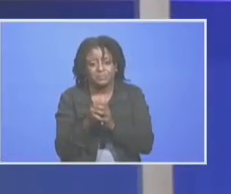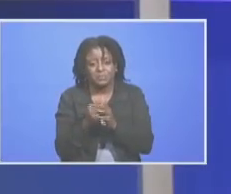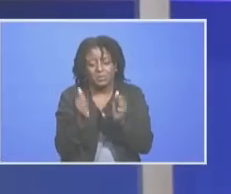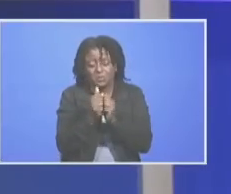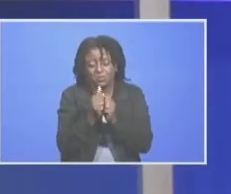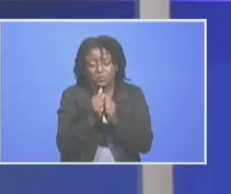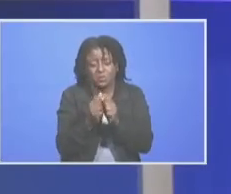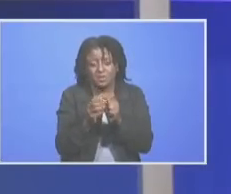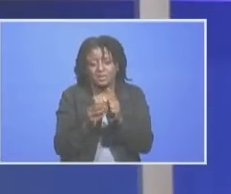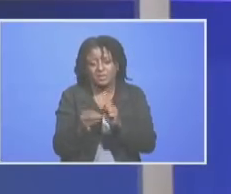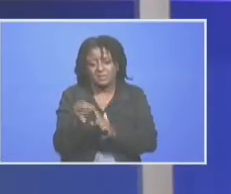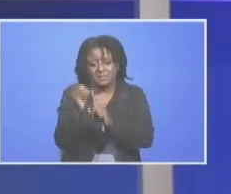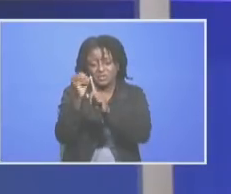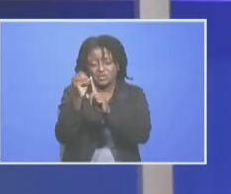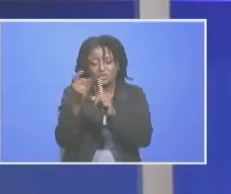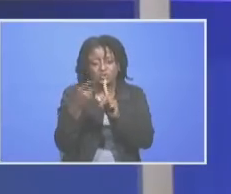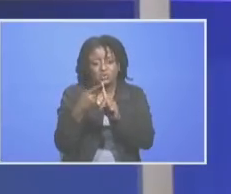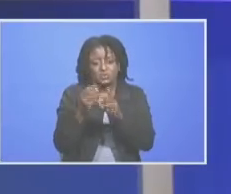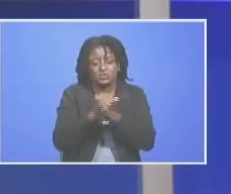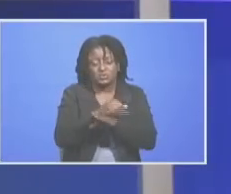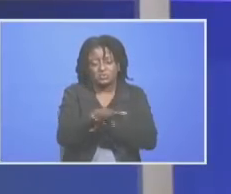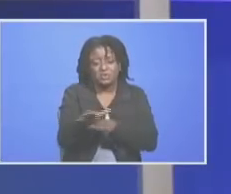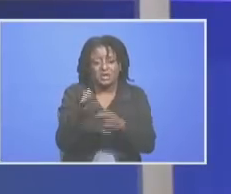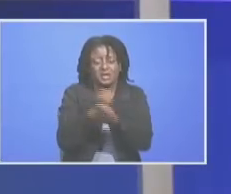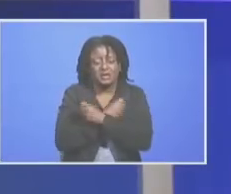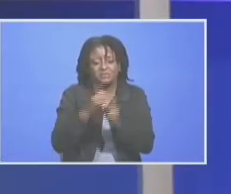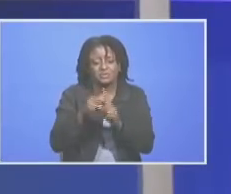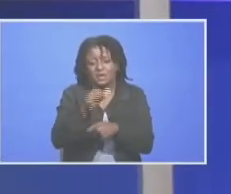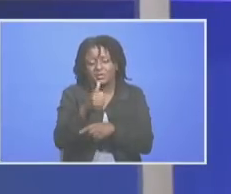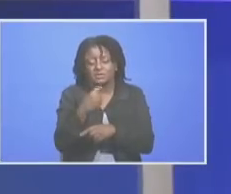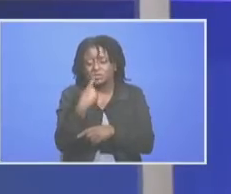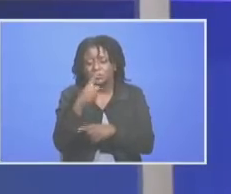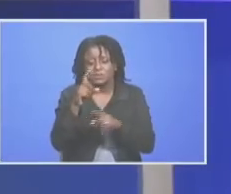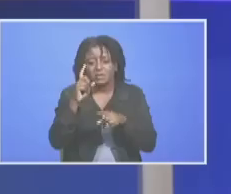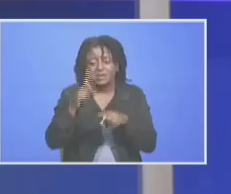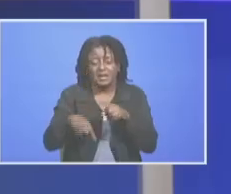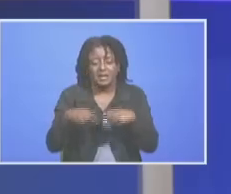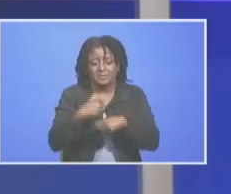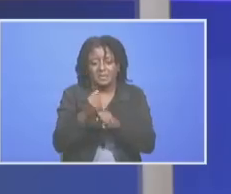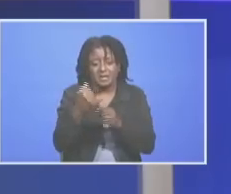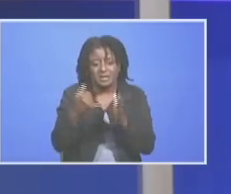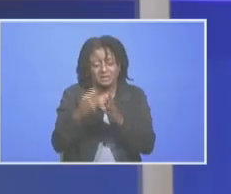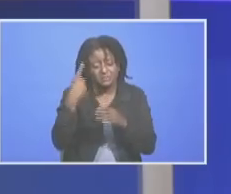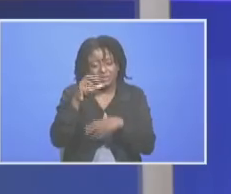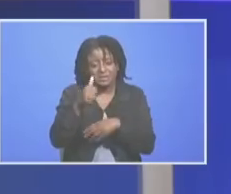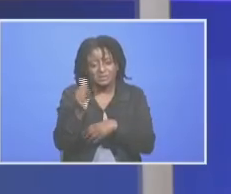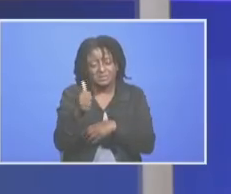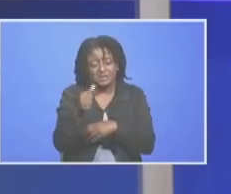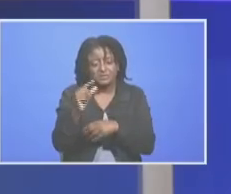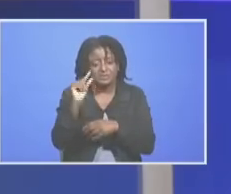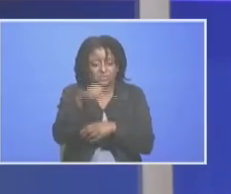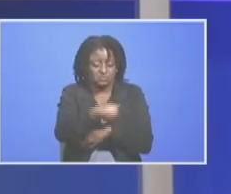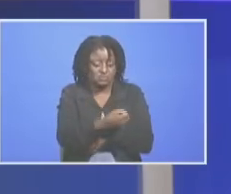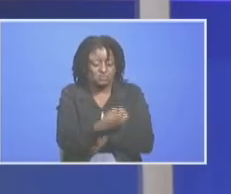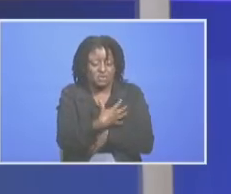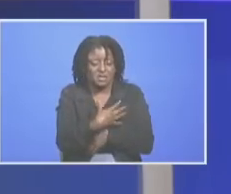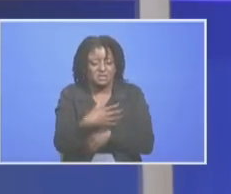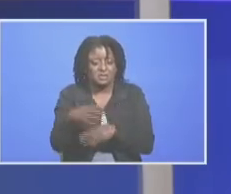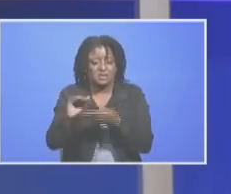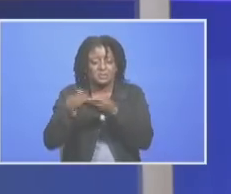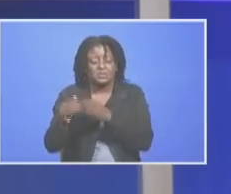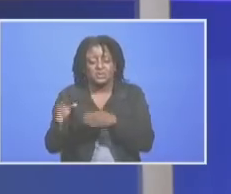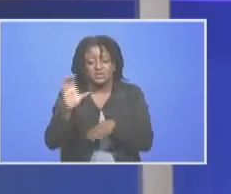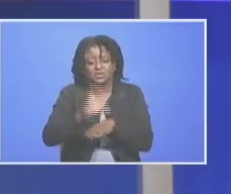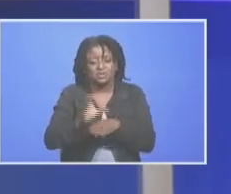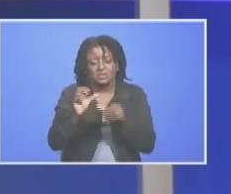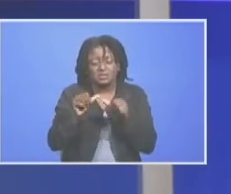spread love to others who are unable to manufacture it for themselves, Grace Community Church continues to break out of the church